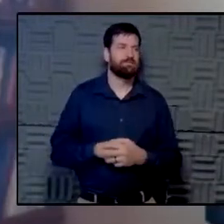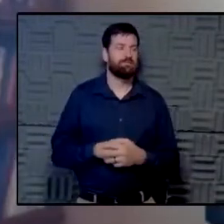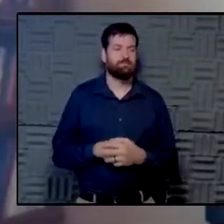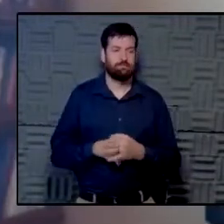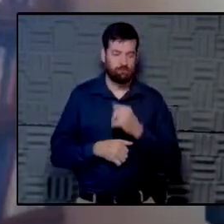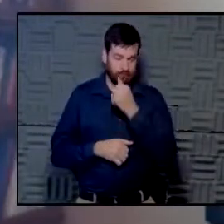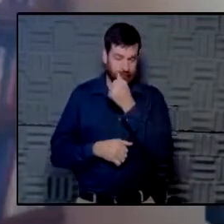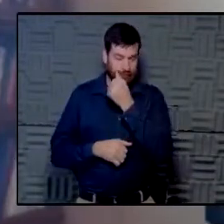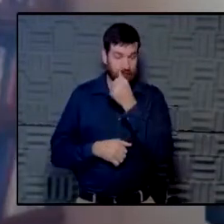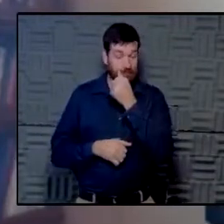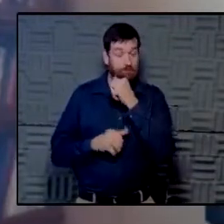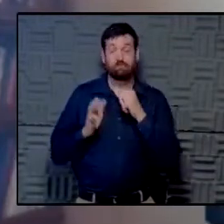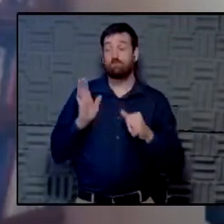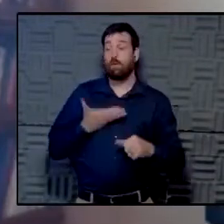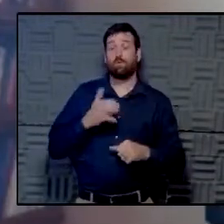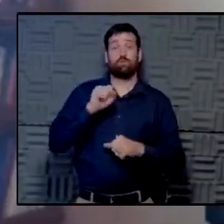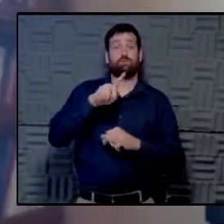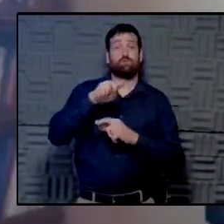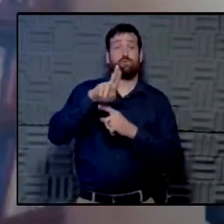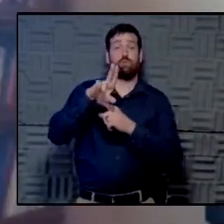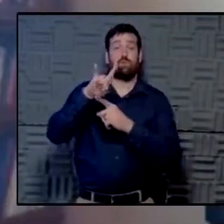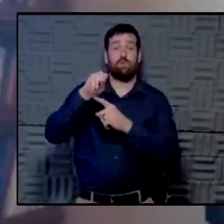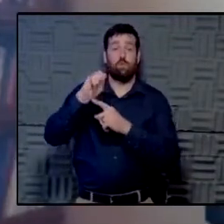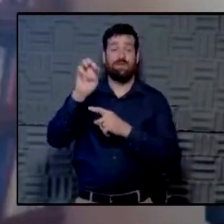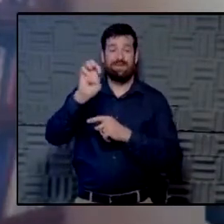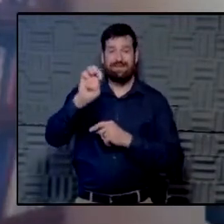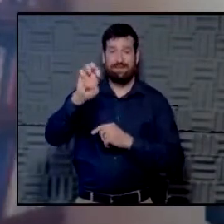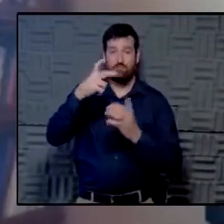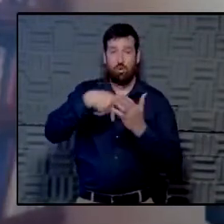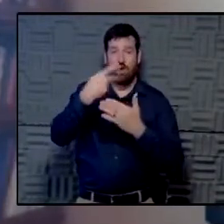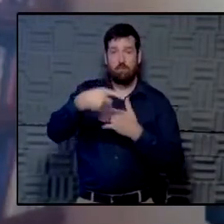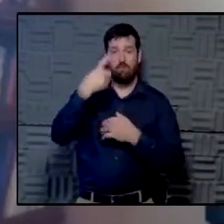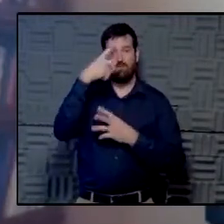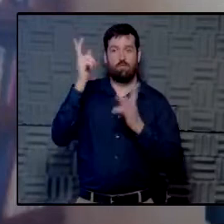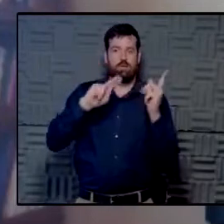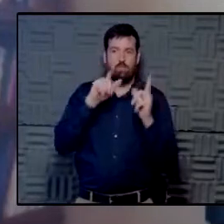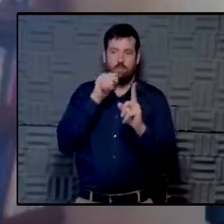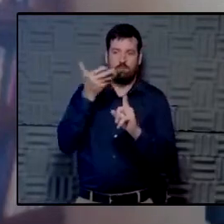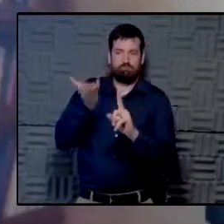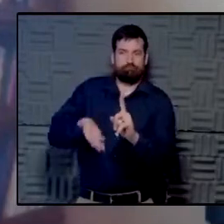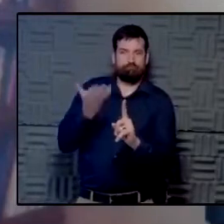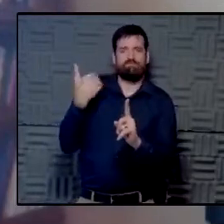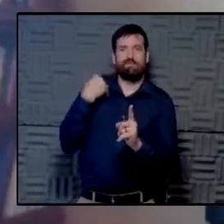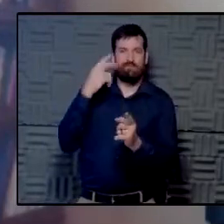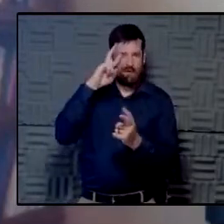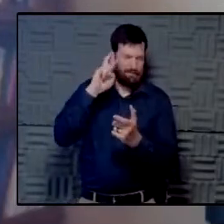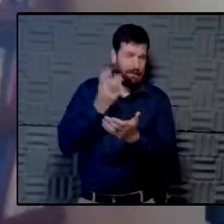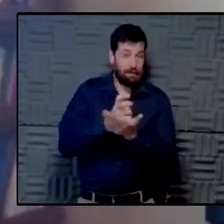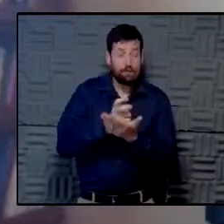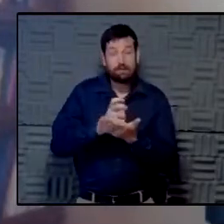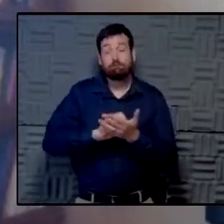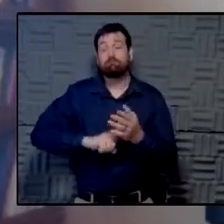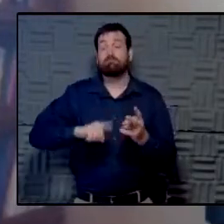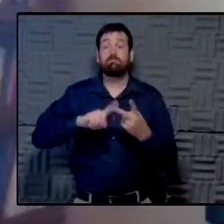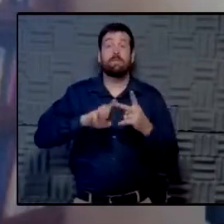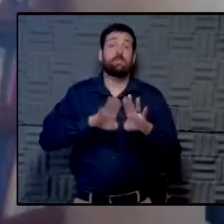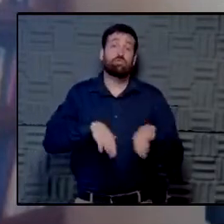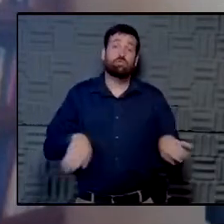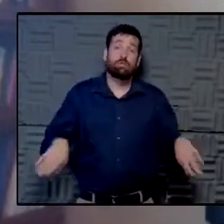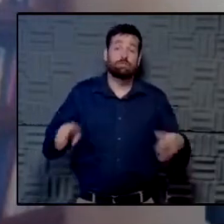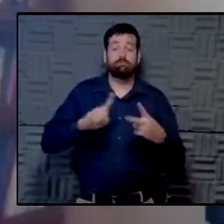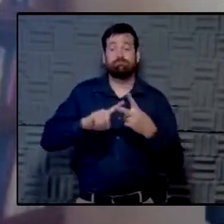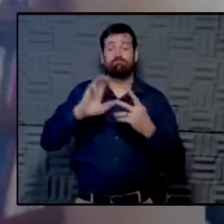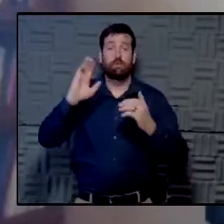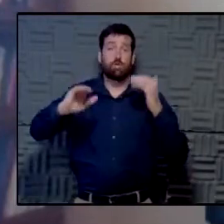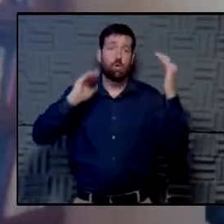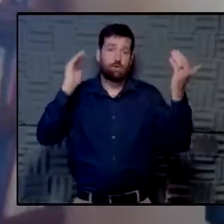Our Studio E program is for individuals with epilepsy. They can be children, they can be adults. We